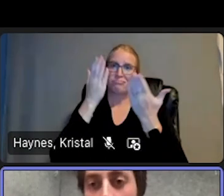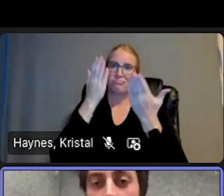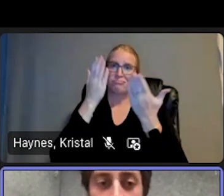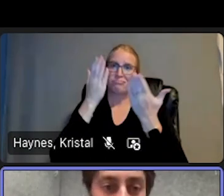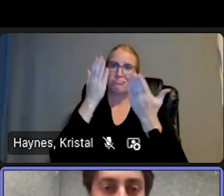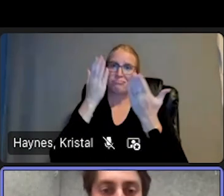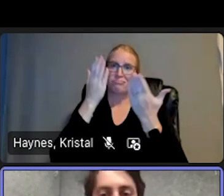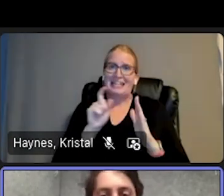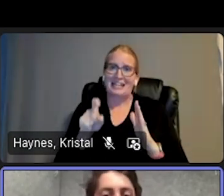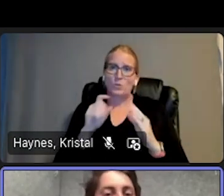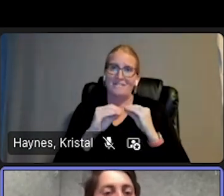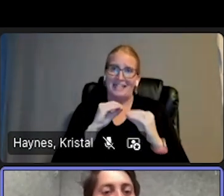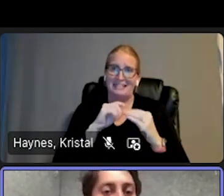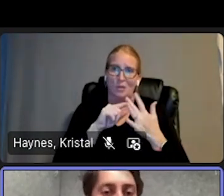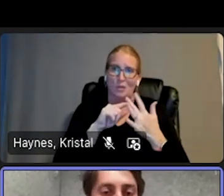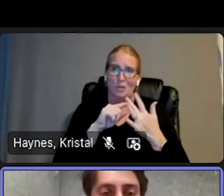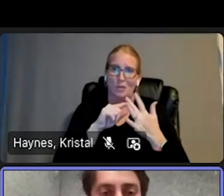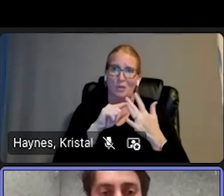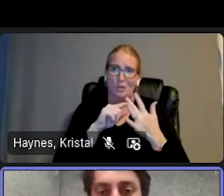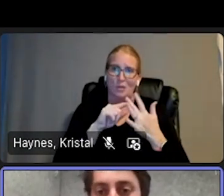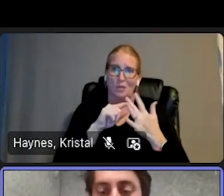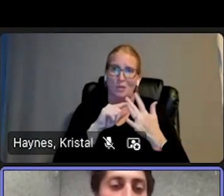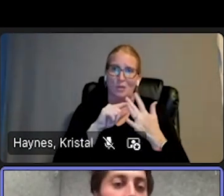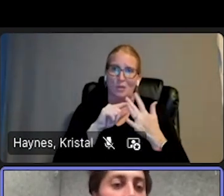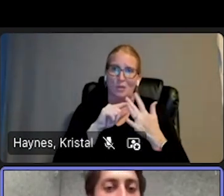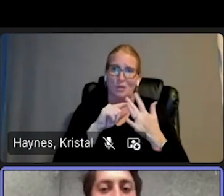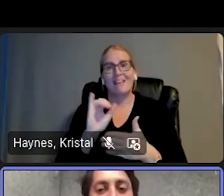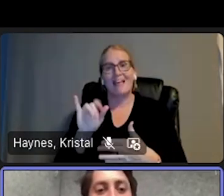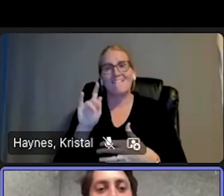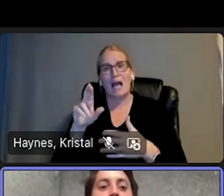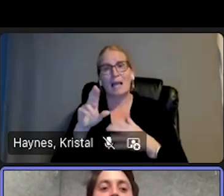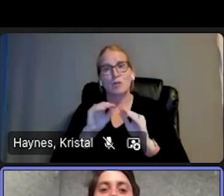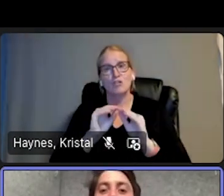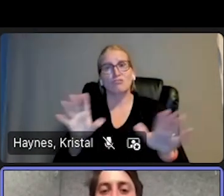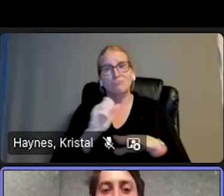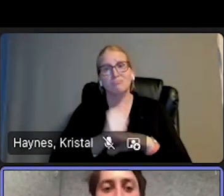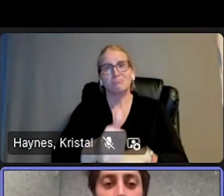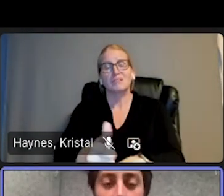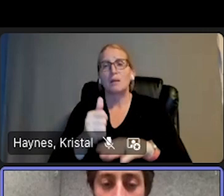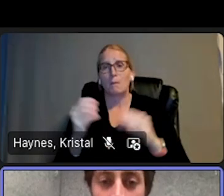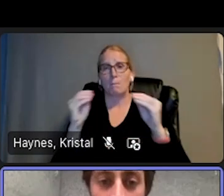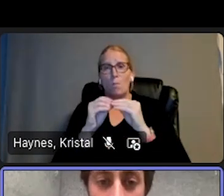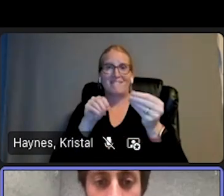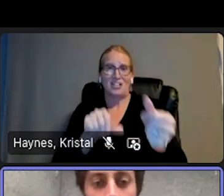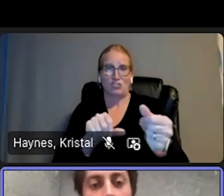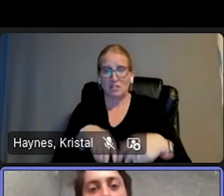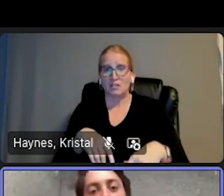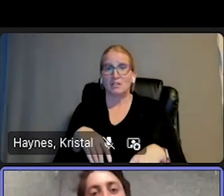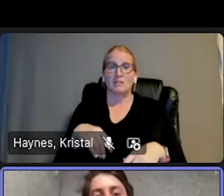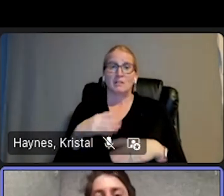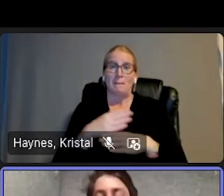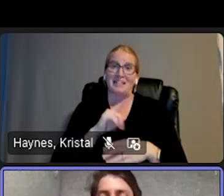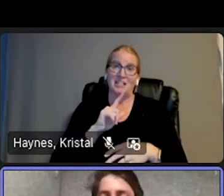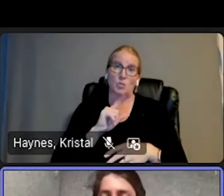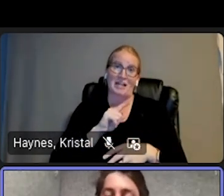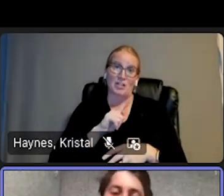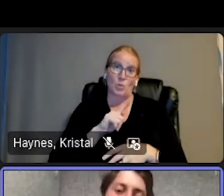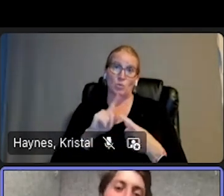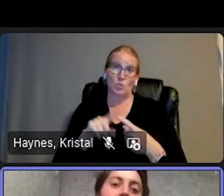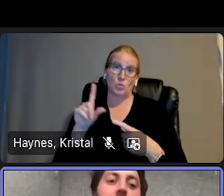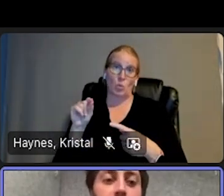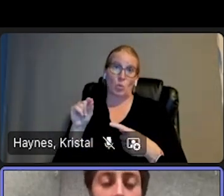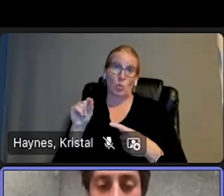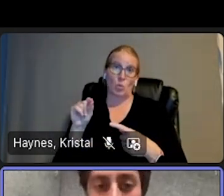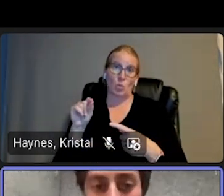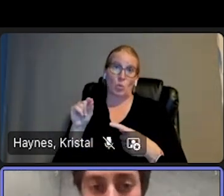So between 2021 and 2023, the households with access to 100 meg symmetrical, which